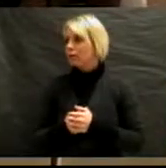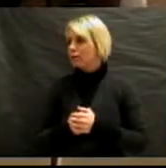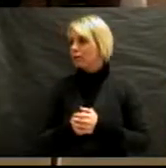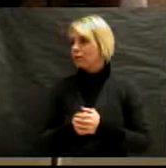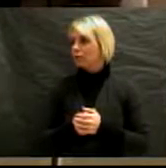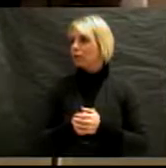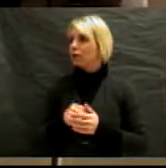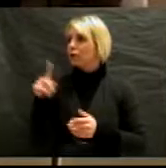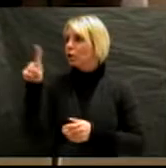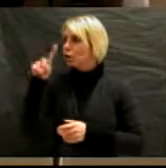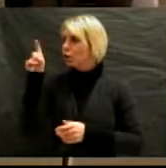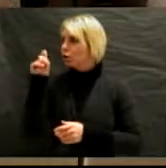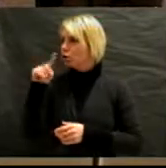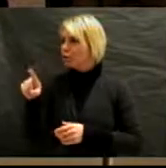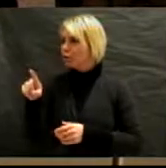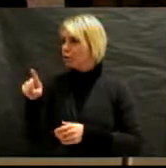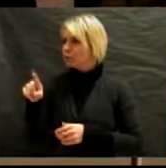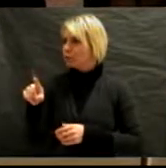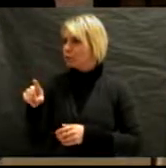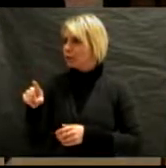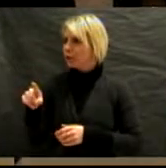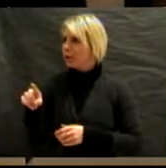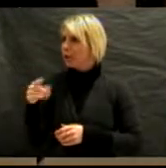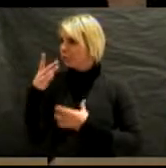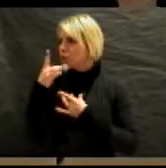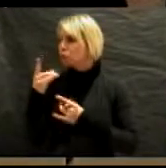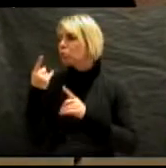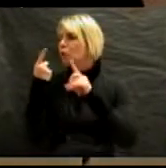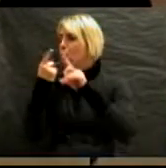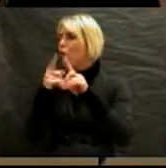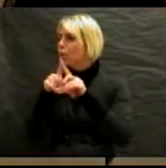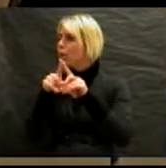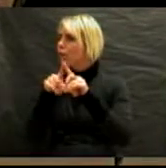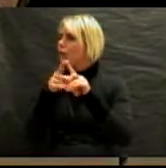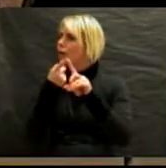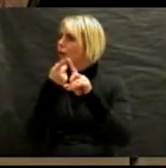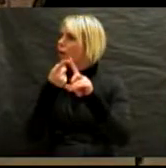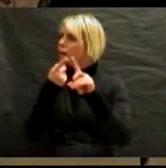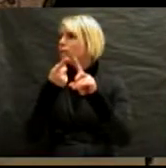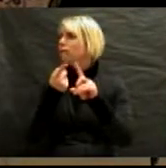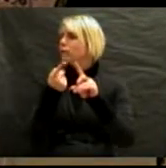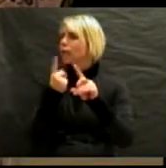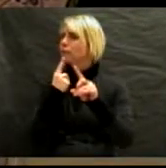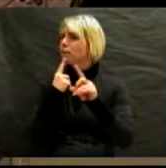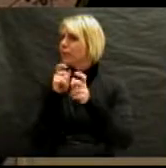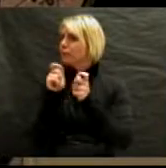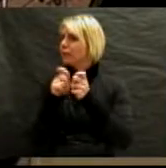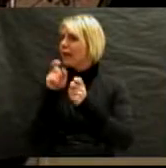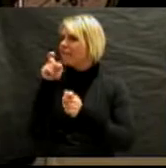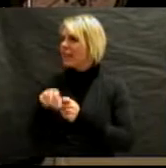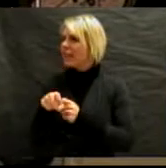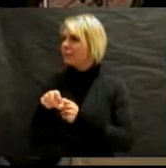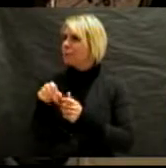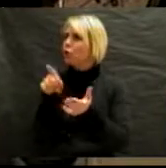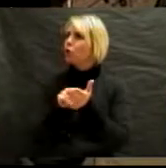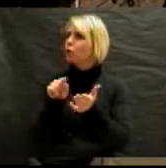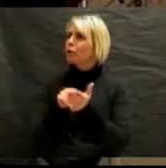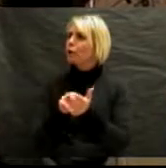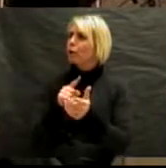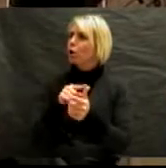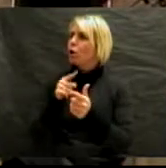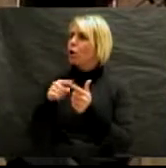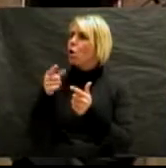Does it say specifically in law that it has to be a newspaper or official publication, which can be interpreted as